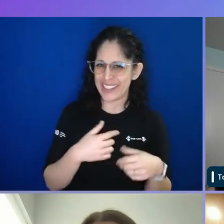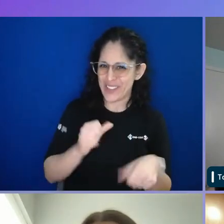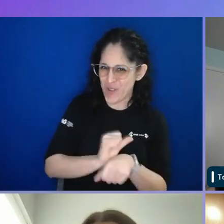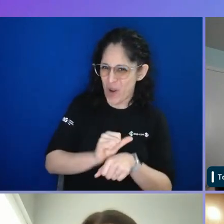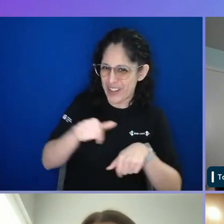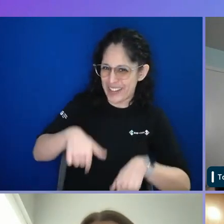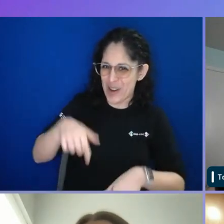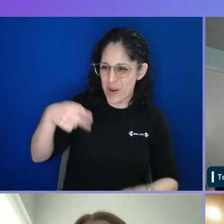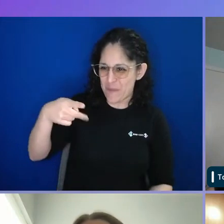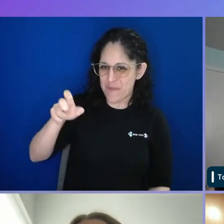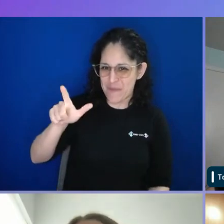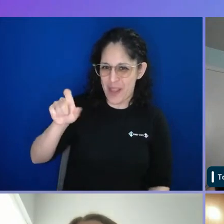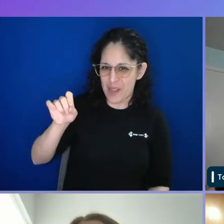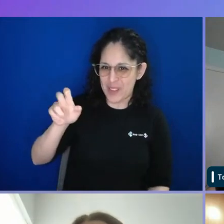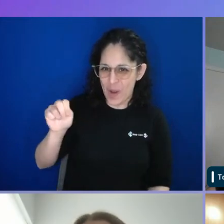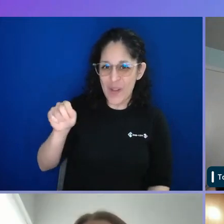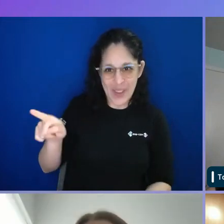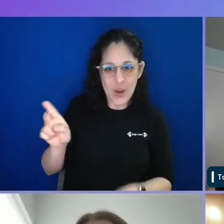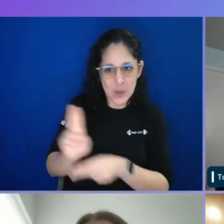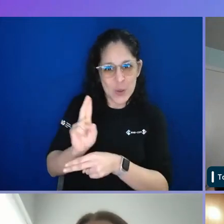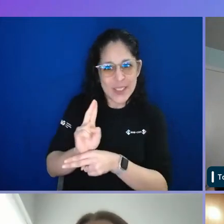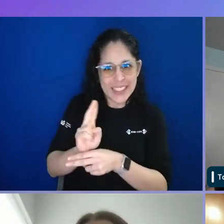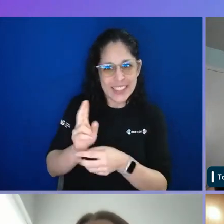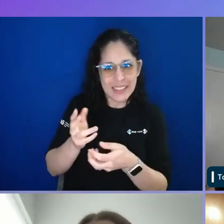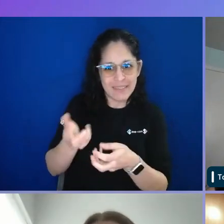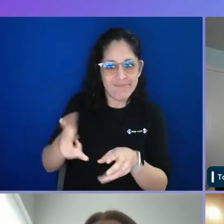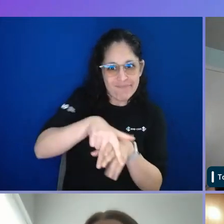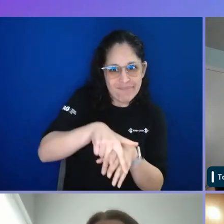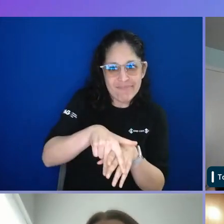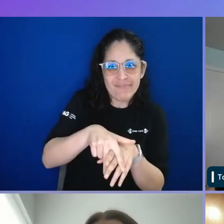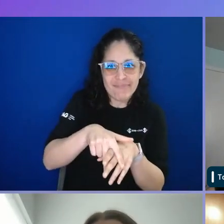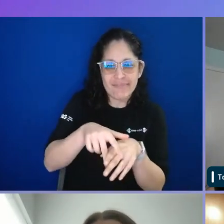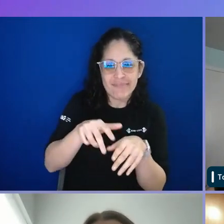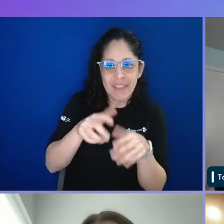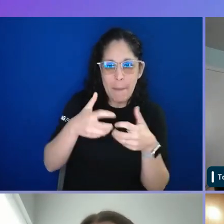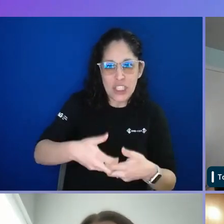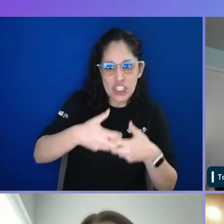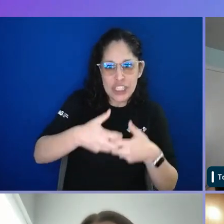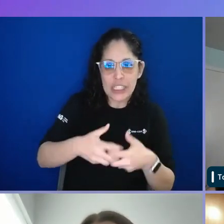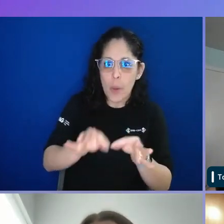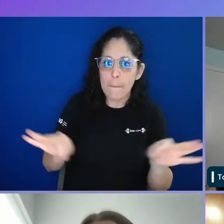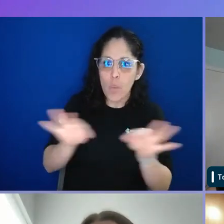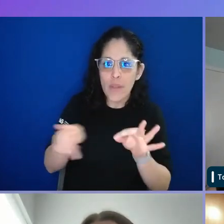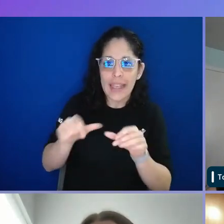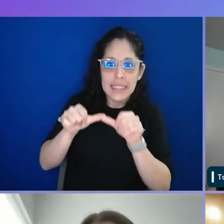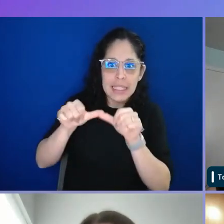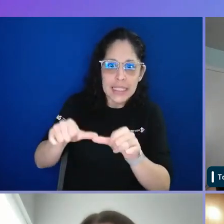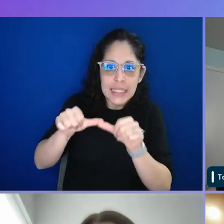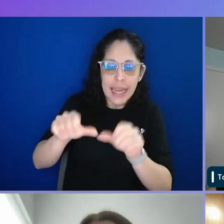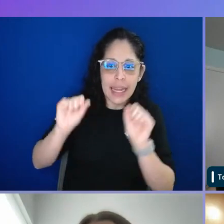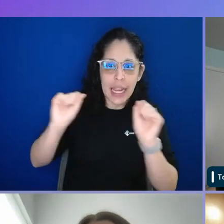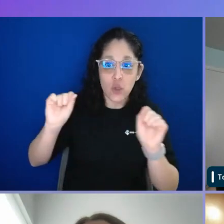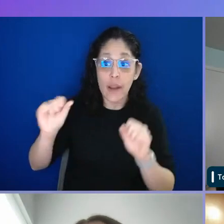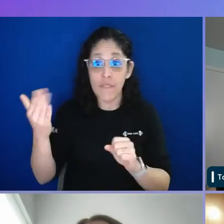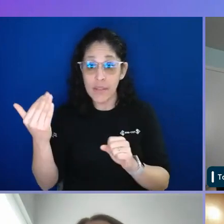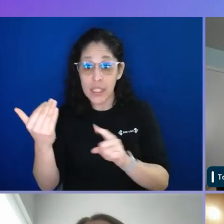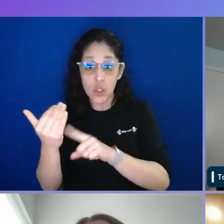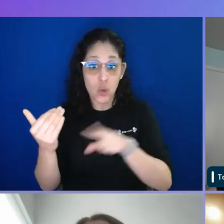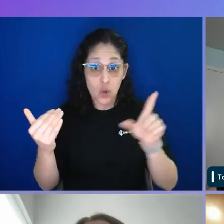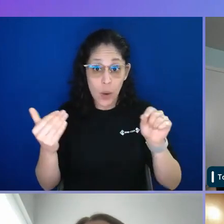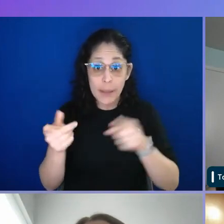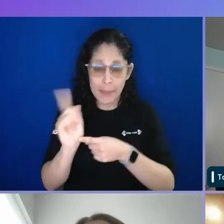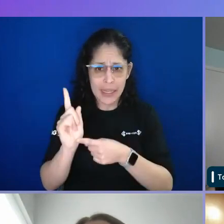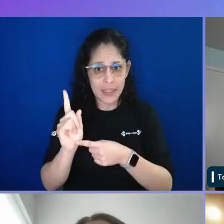getting on an exercise machine, it's really important that they can sustain exercise for 15 to 20 minutes. So we made sure of that.